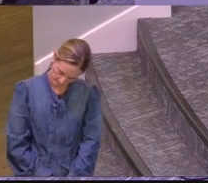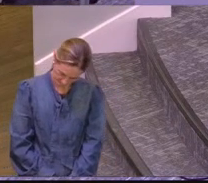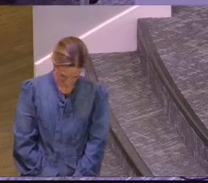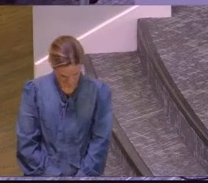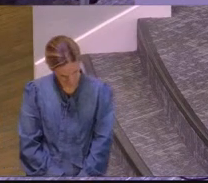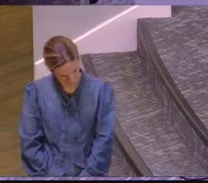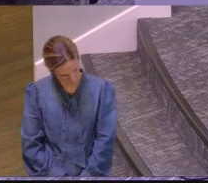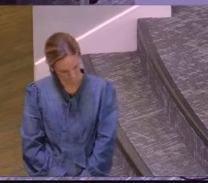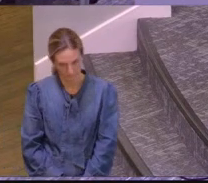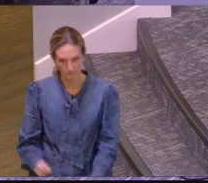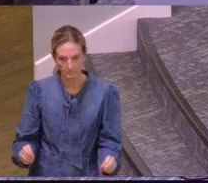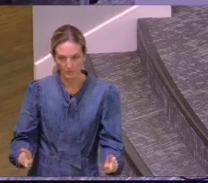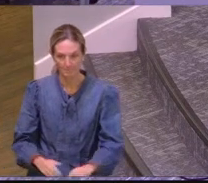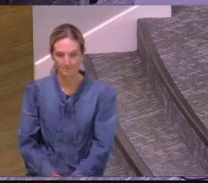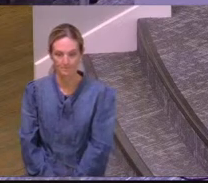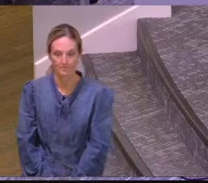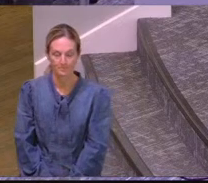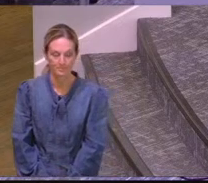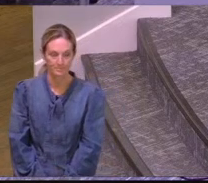Okay.